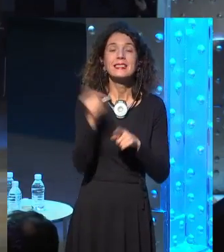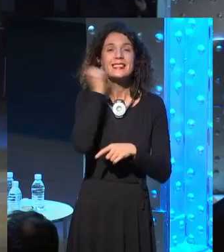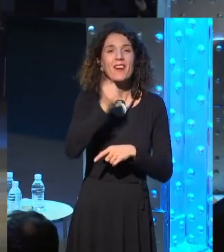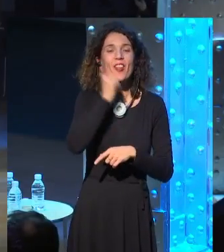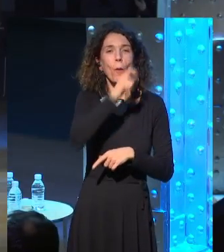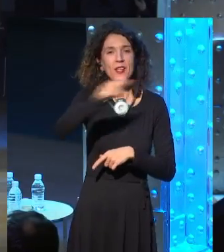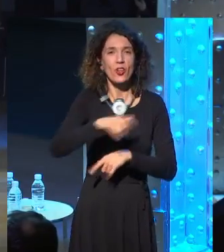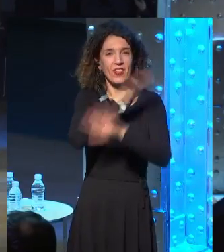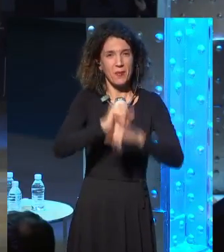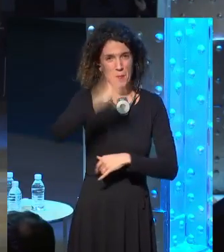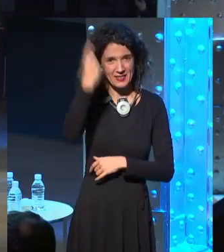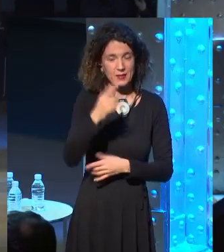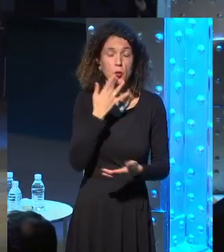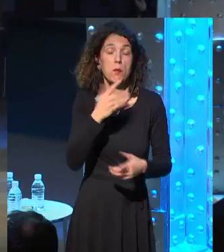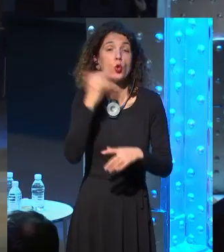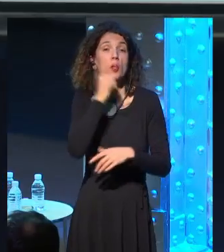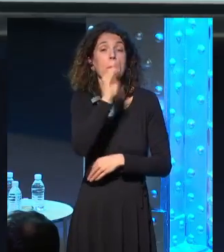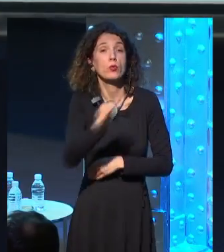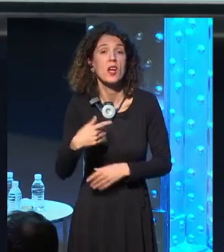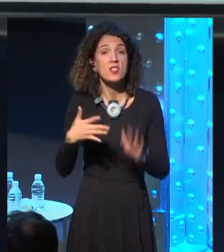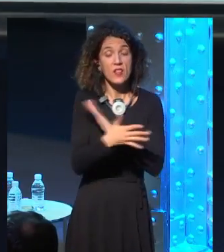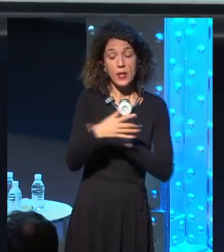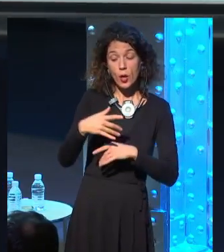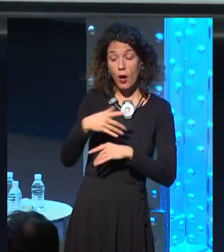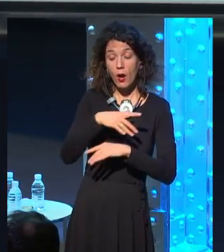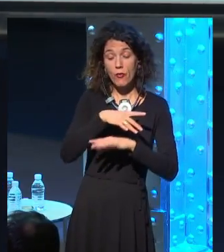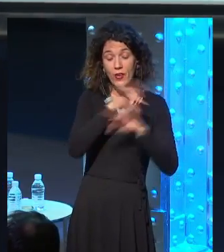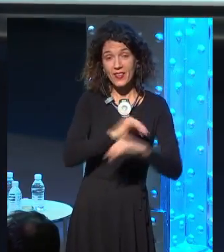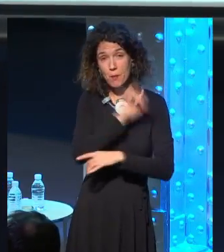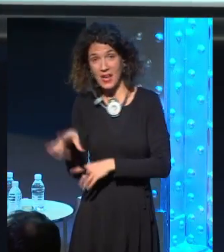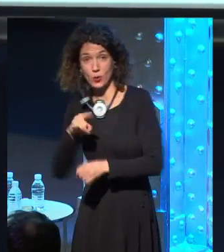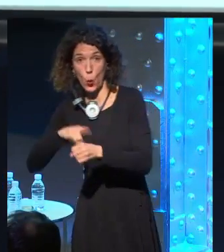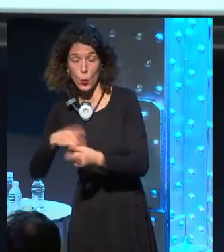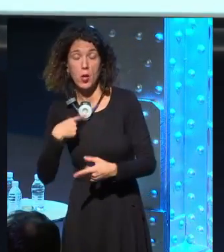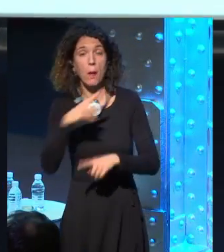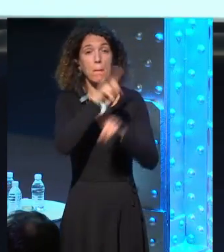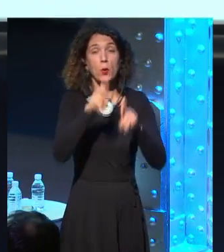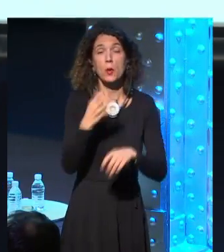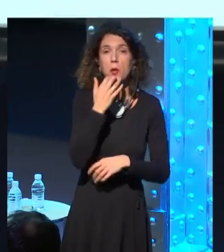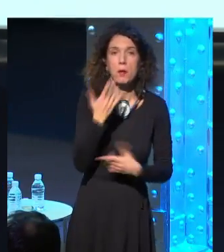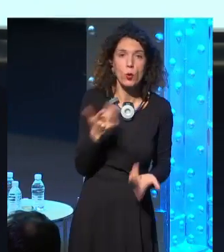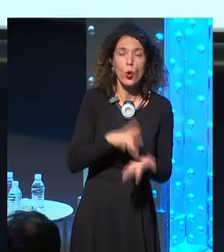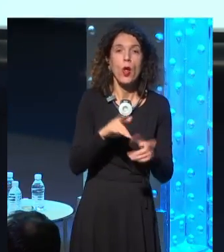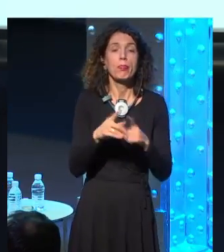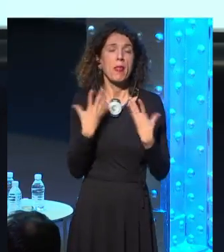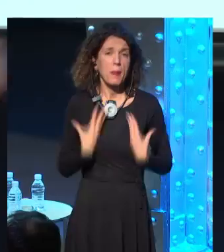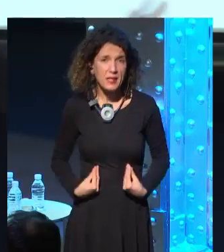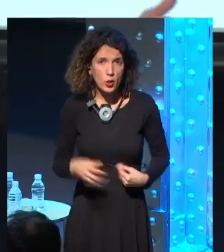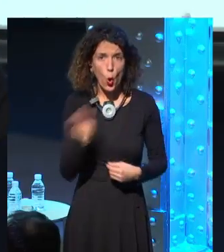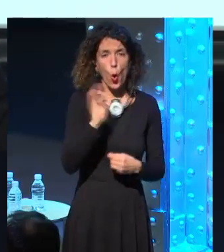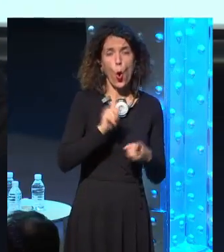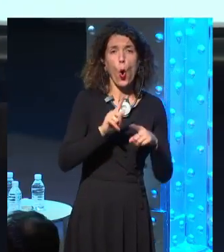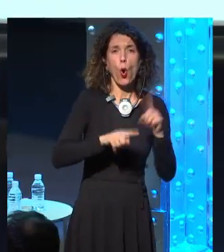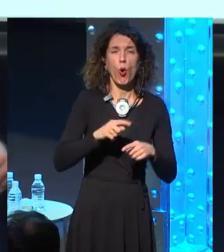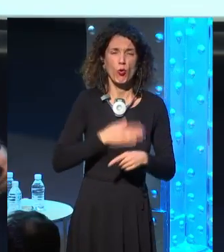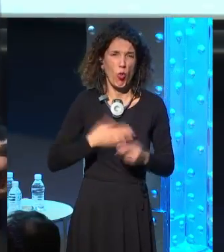will be happier than on a Monday. And if we ask questions on depression or satisfaction with income before we